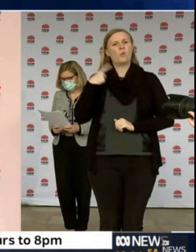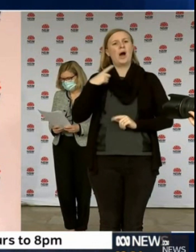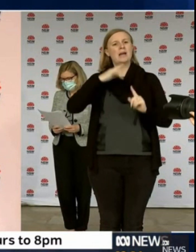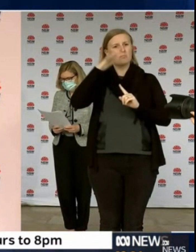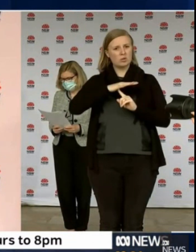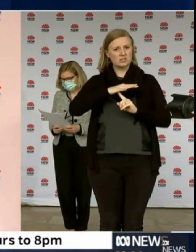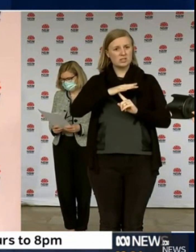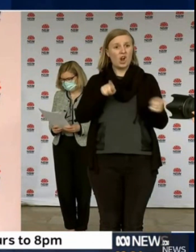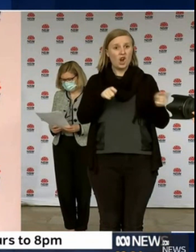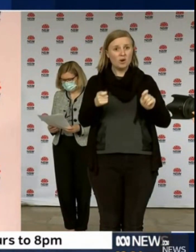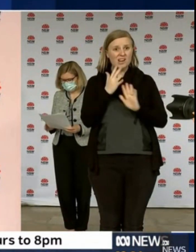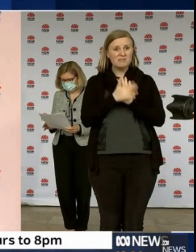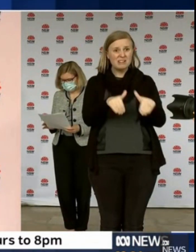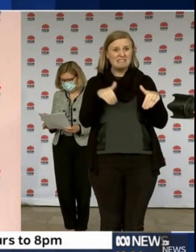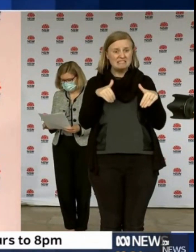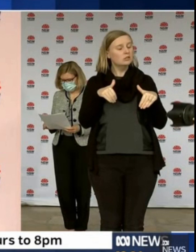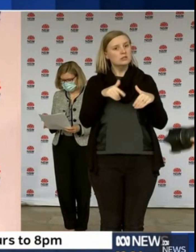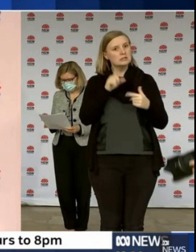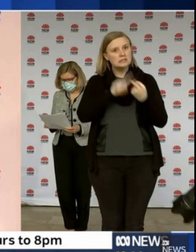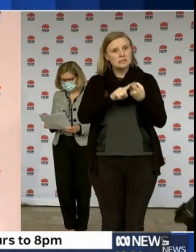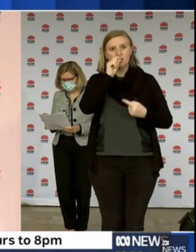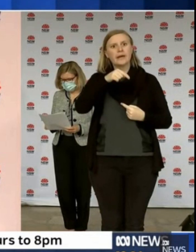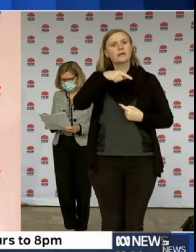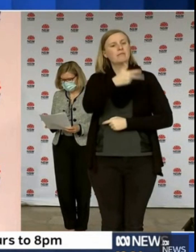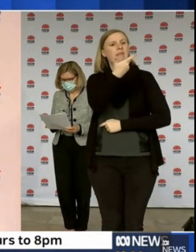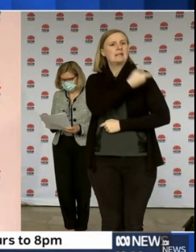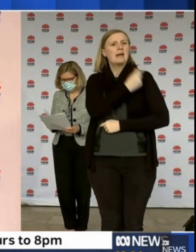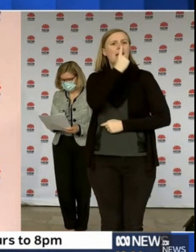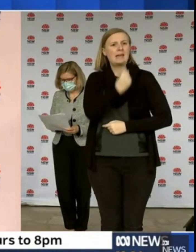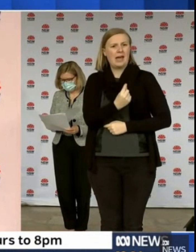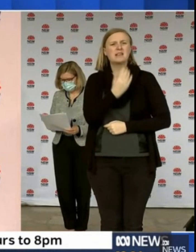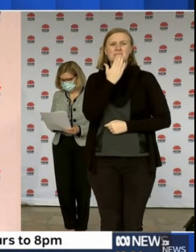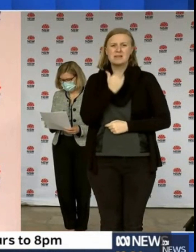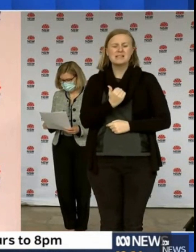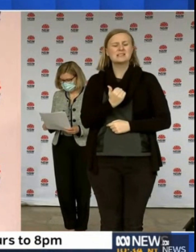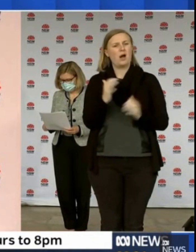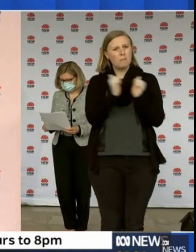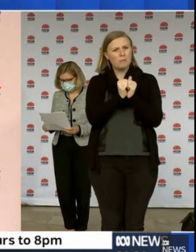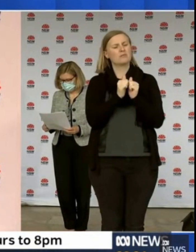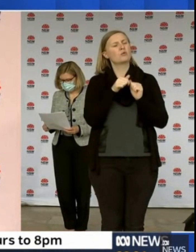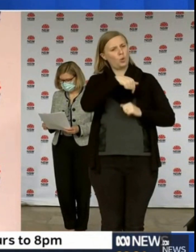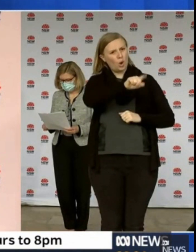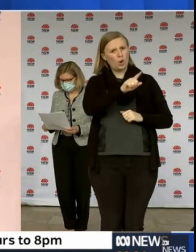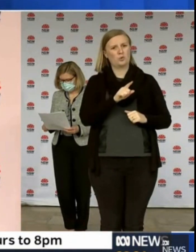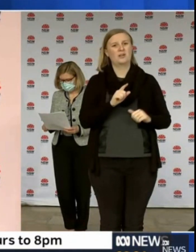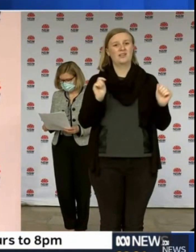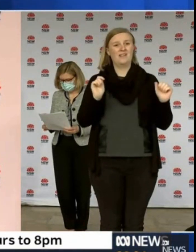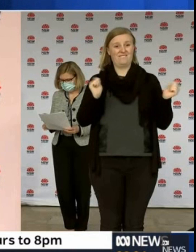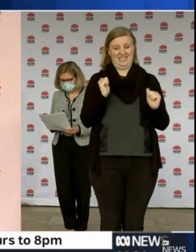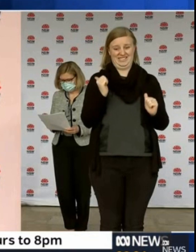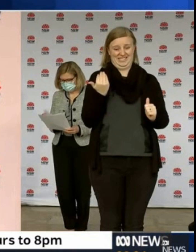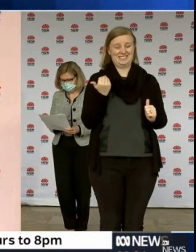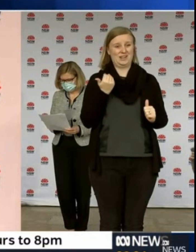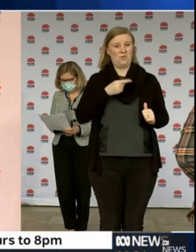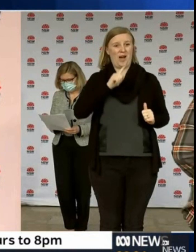your vaccination appointment. Pleasingly, in the last week, New South Wales broke their previous record, and we've done more than